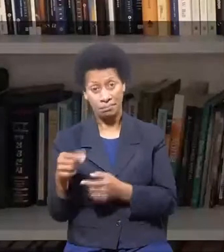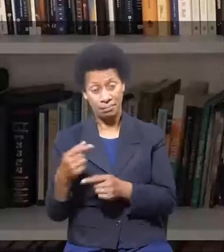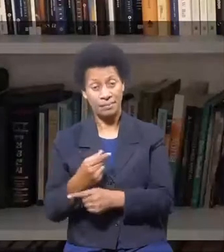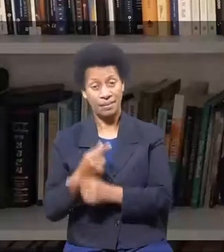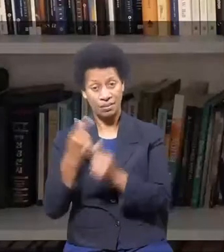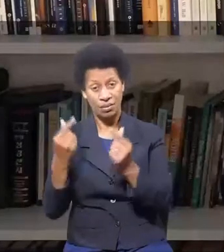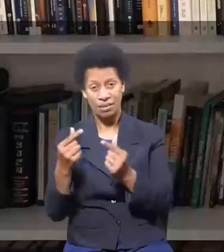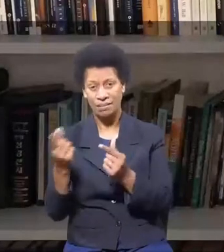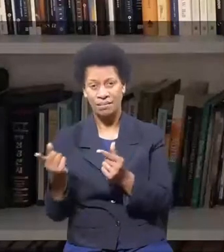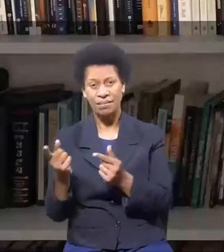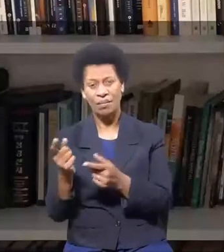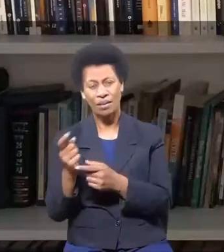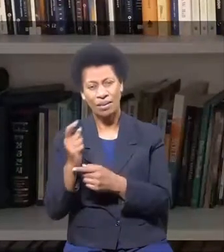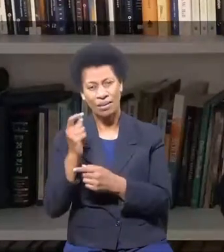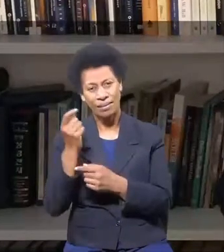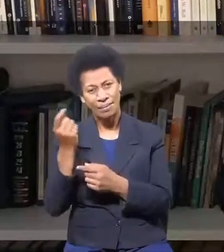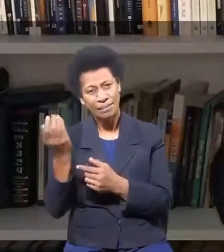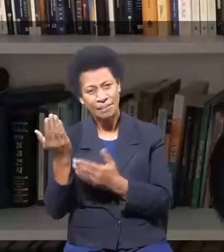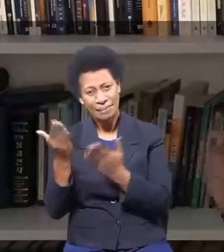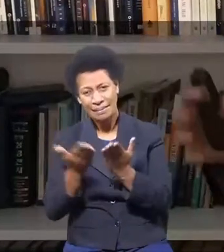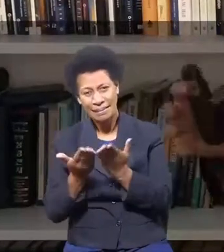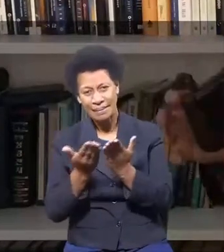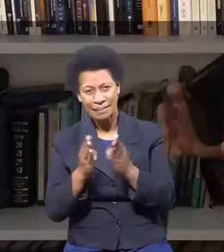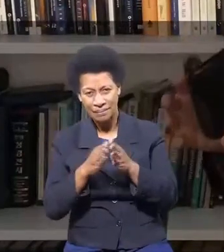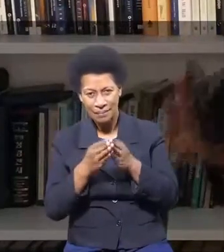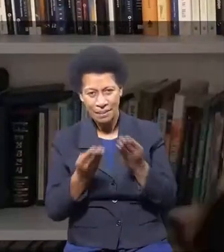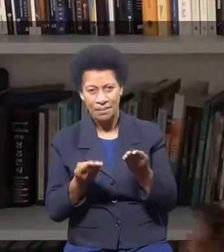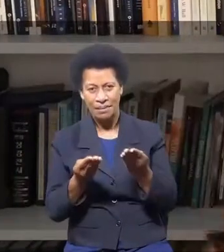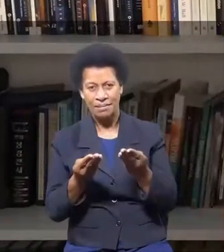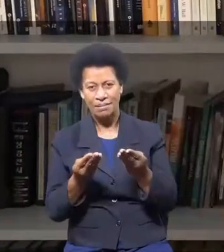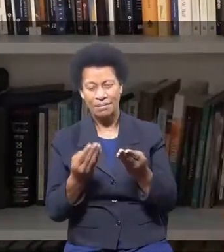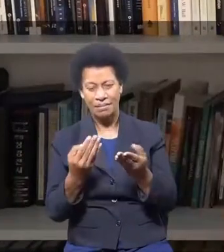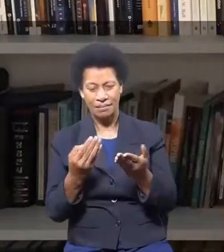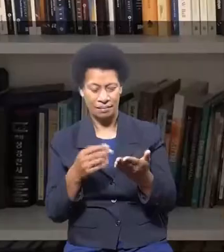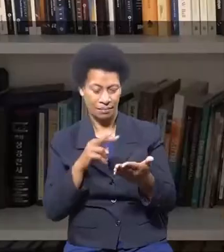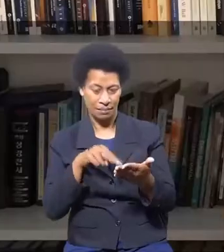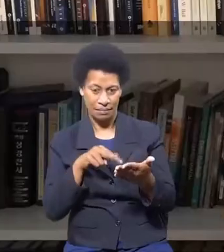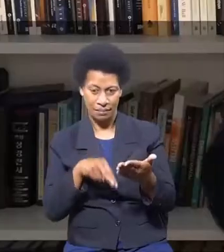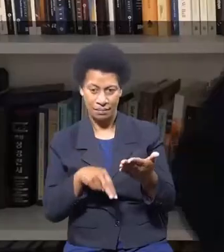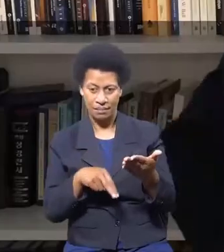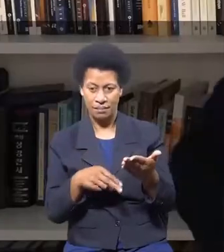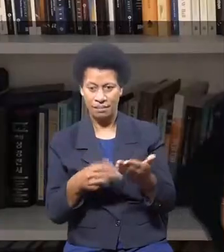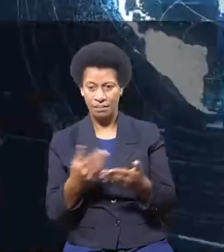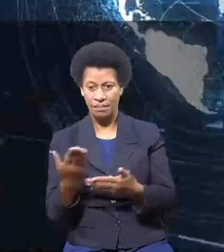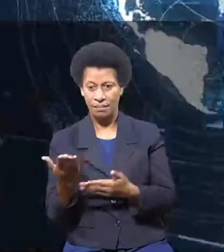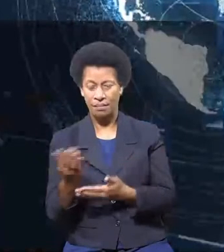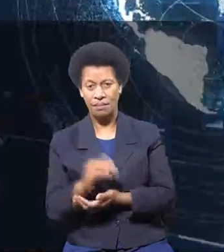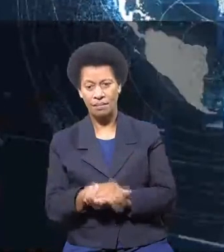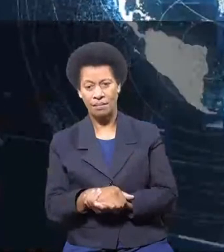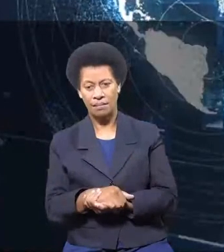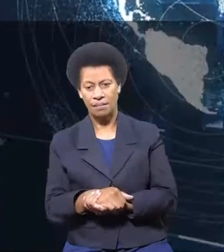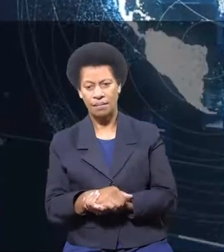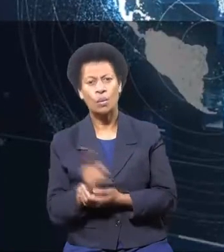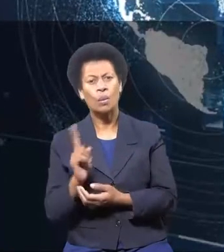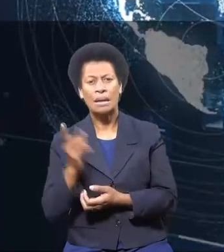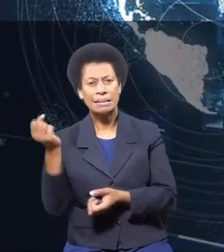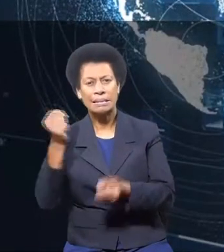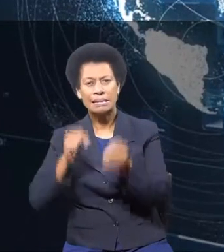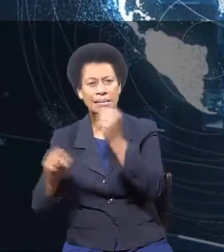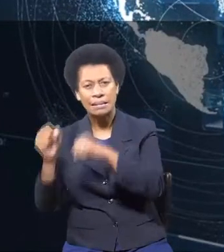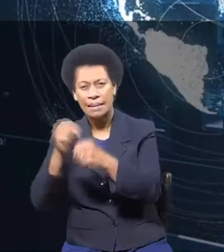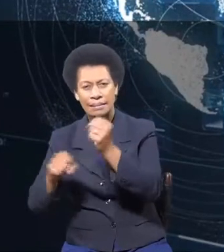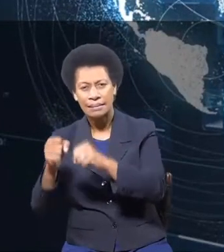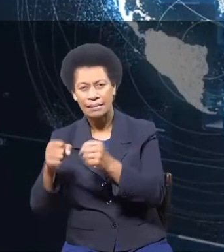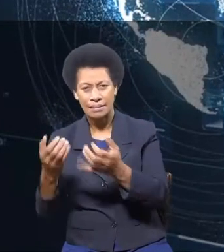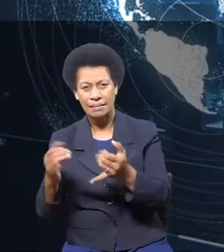great. We look at the theology, we look at the studies in the book of Genesis, but what about science? What does science